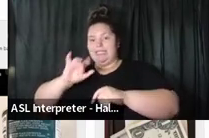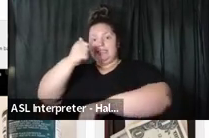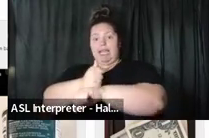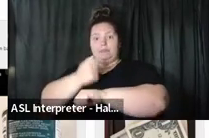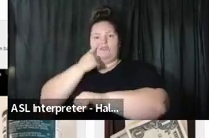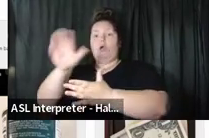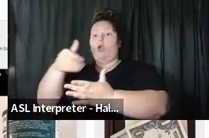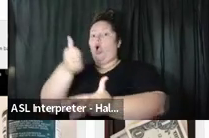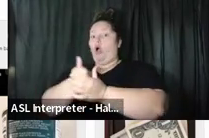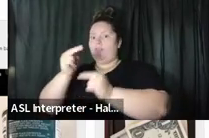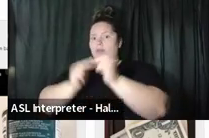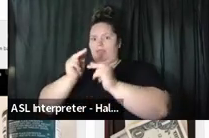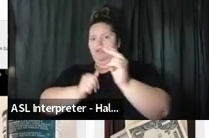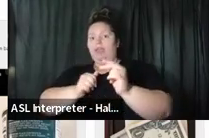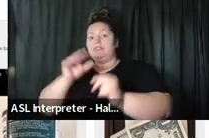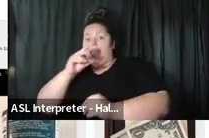as well as the park itself.